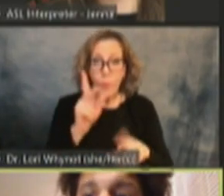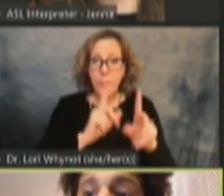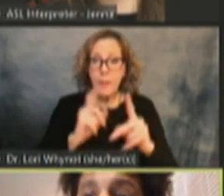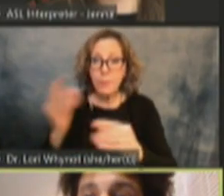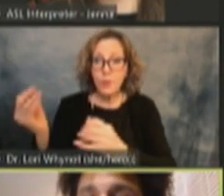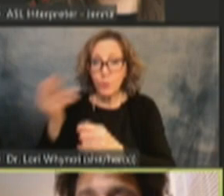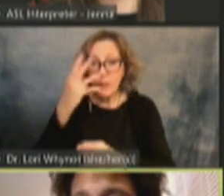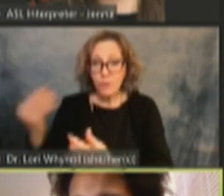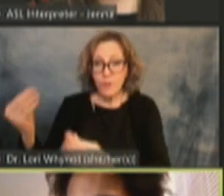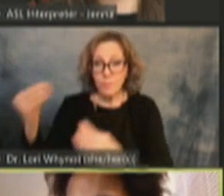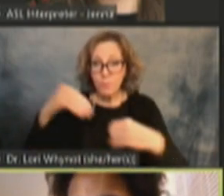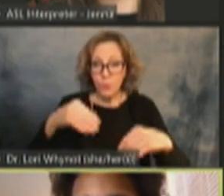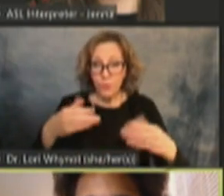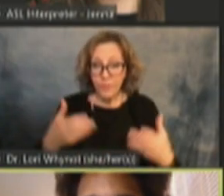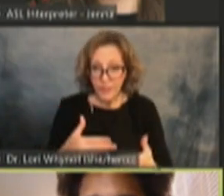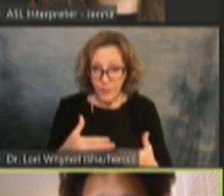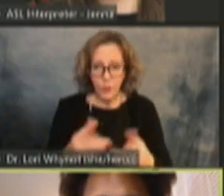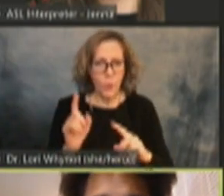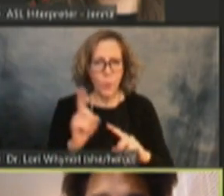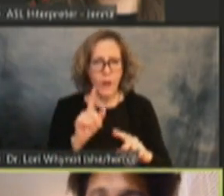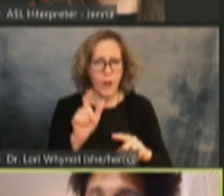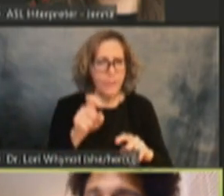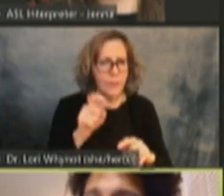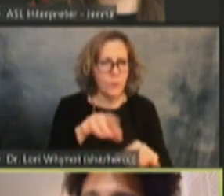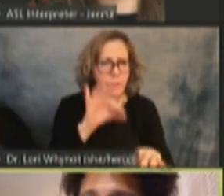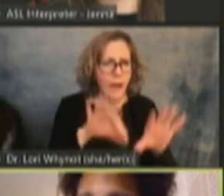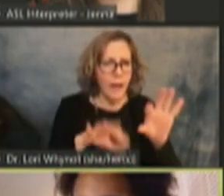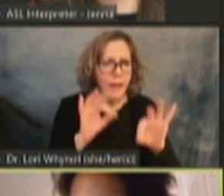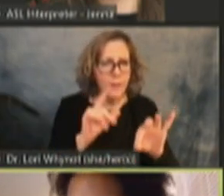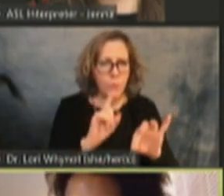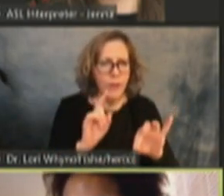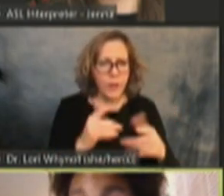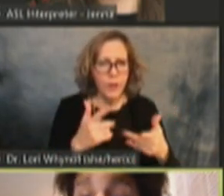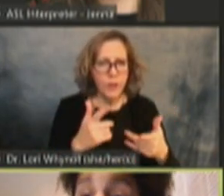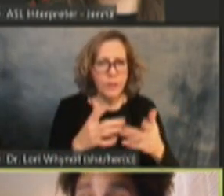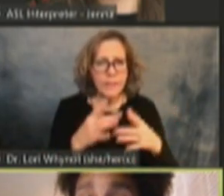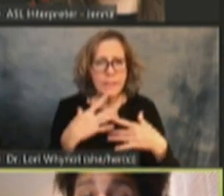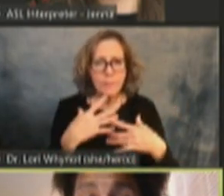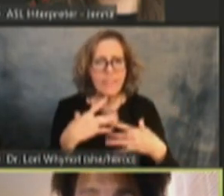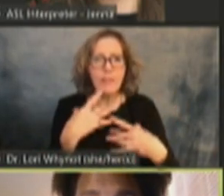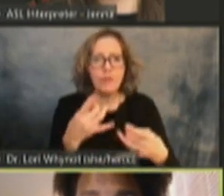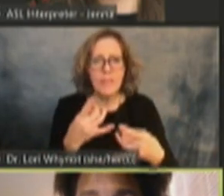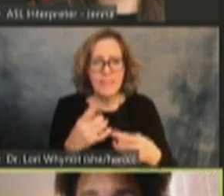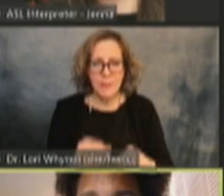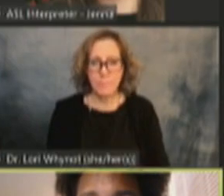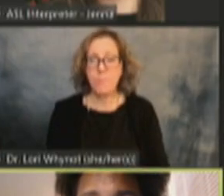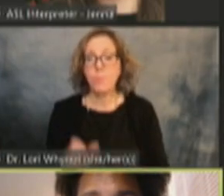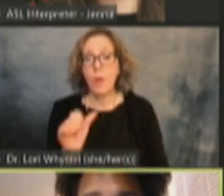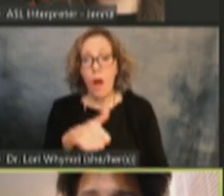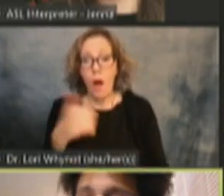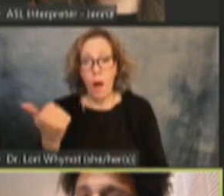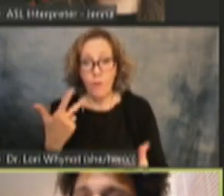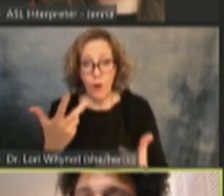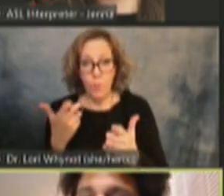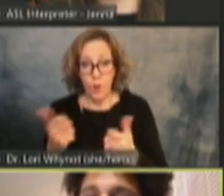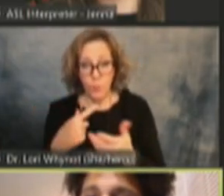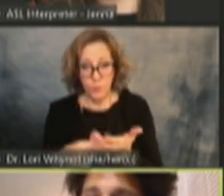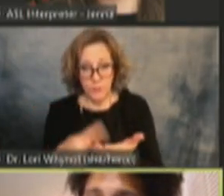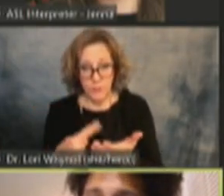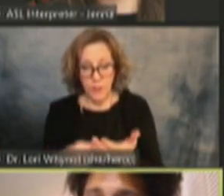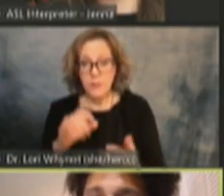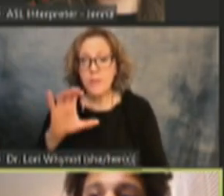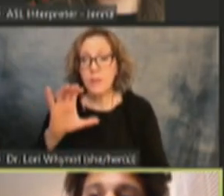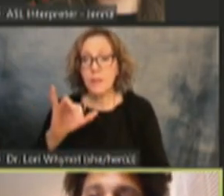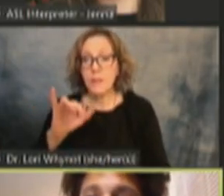their lives are intersecting. The last piece that I want to cover now is civic ownership. So again, we want for folks to be